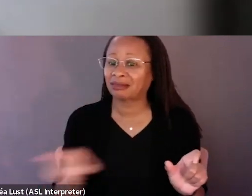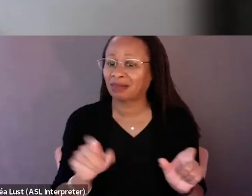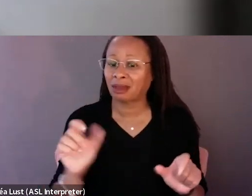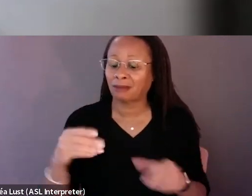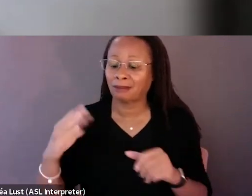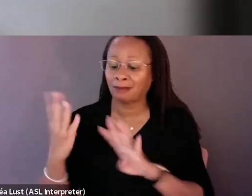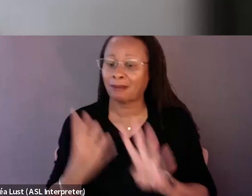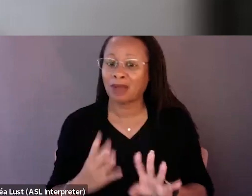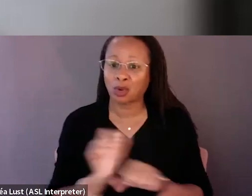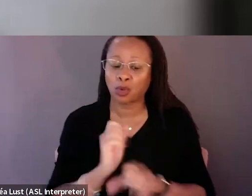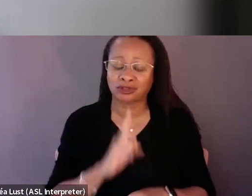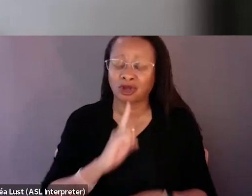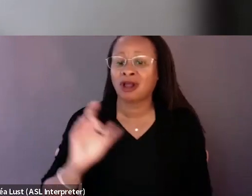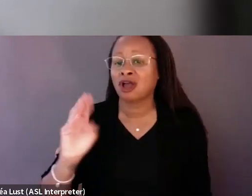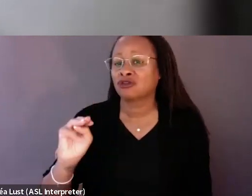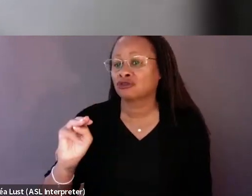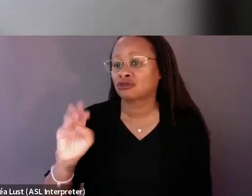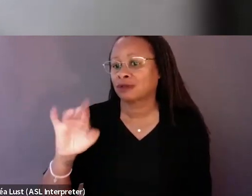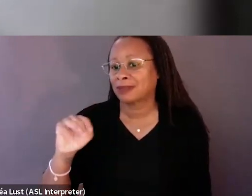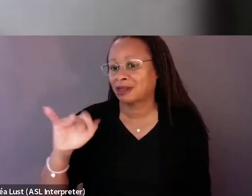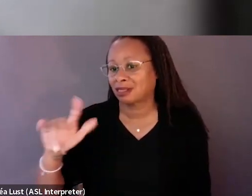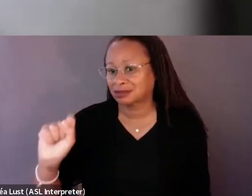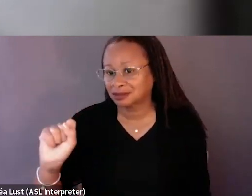like criminals or people with in